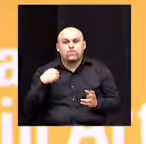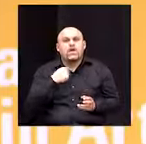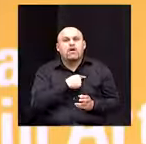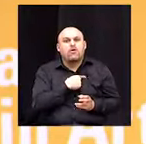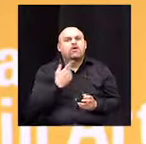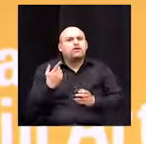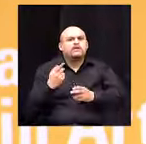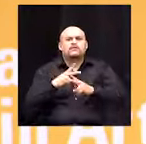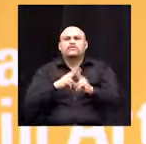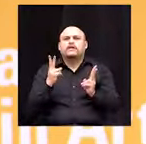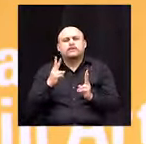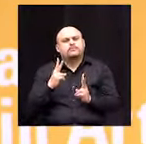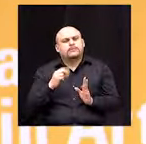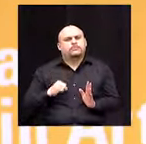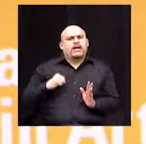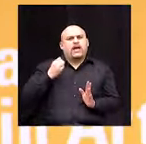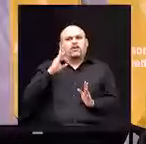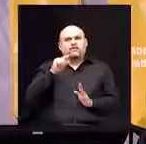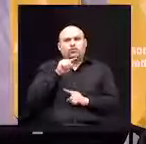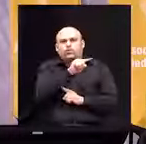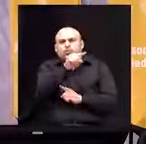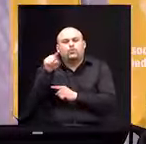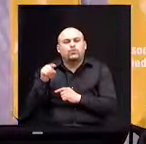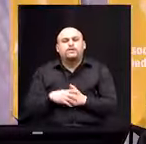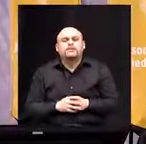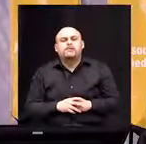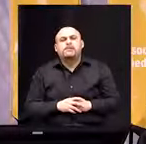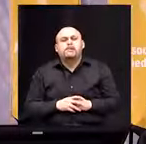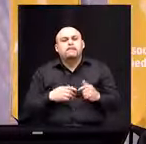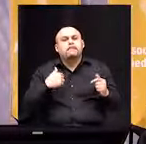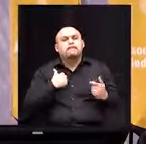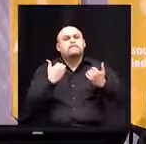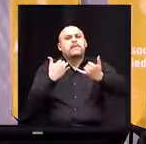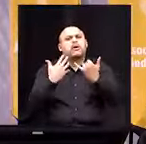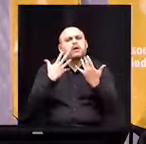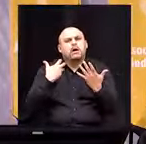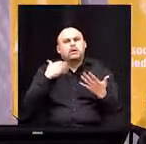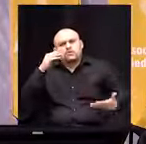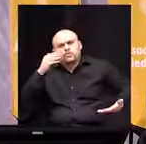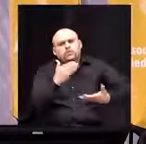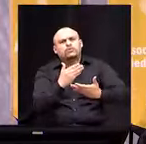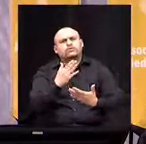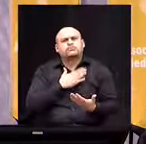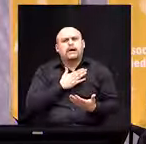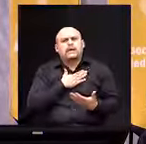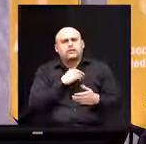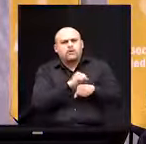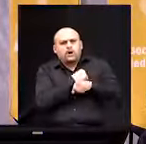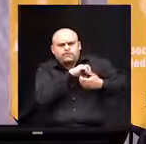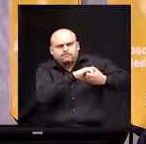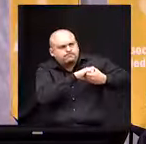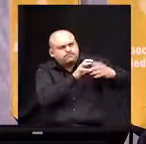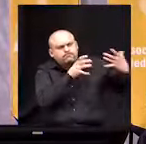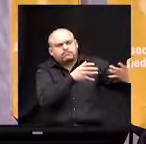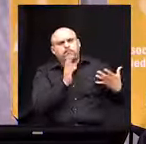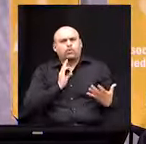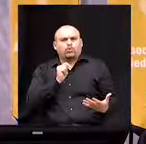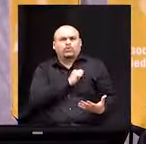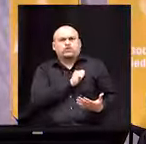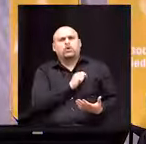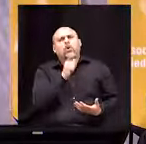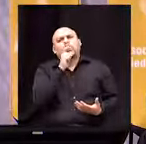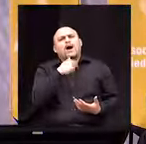all so very proud of you. I would now like to introduce my colleagues on the Board of Trustees,